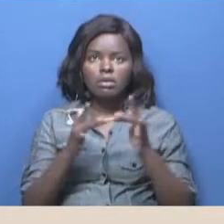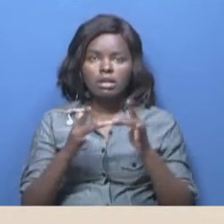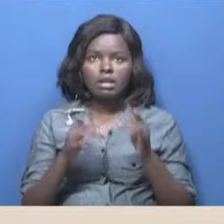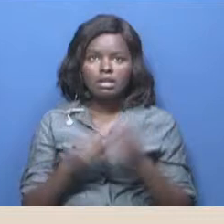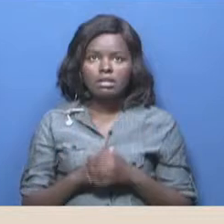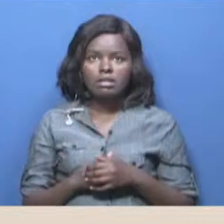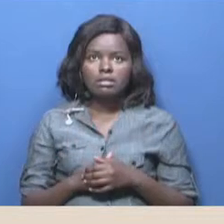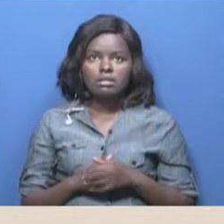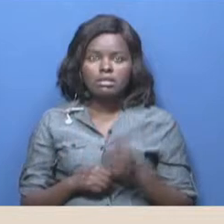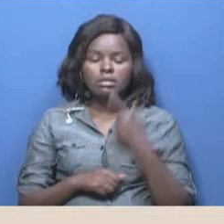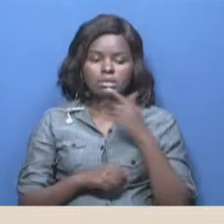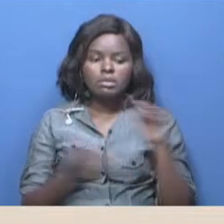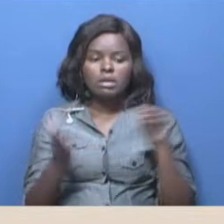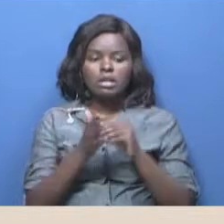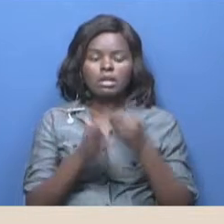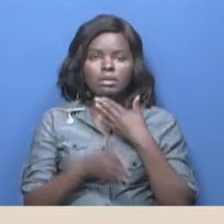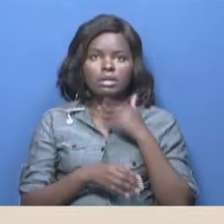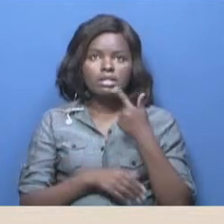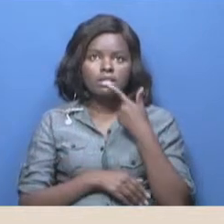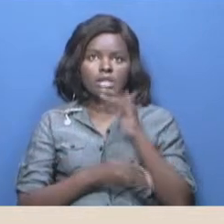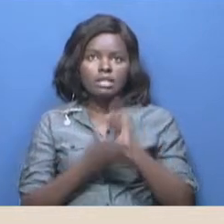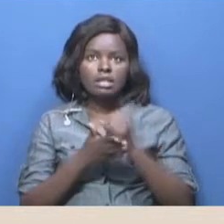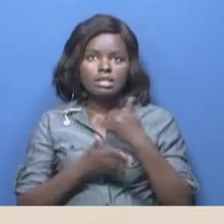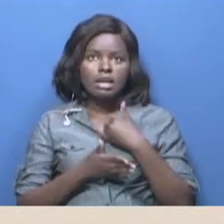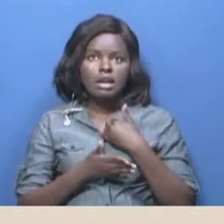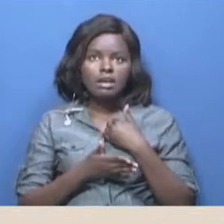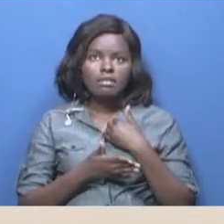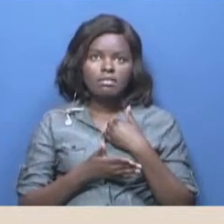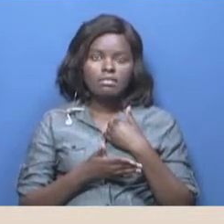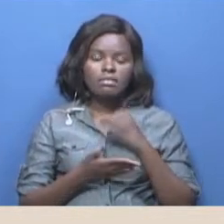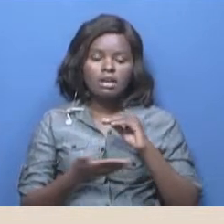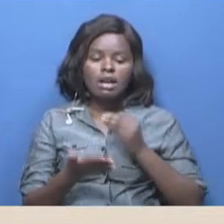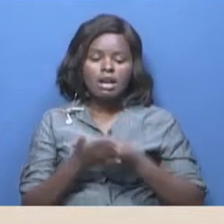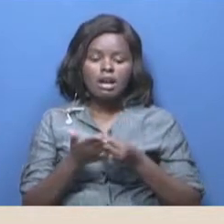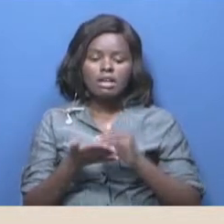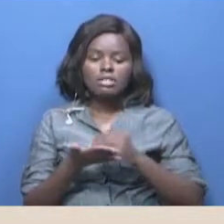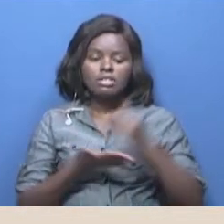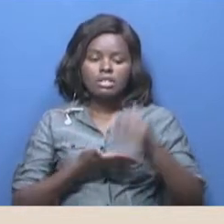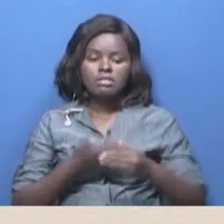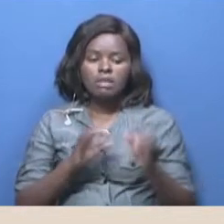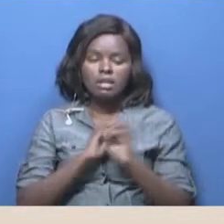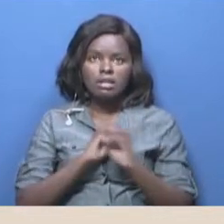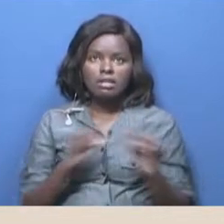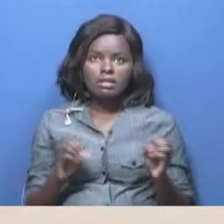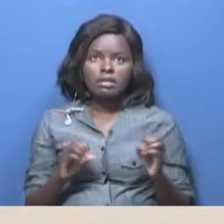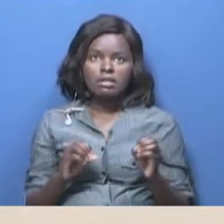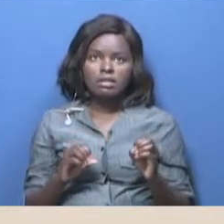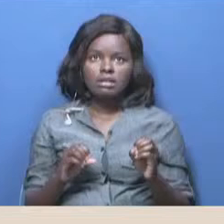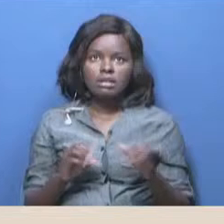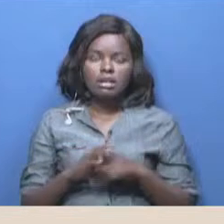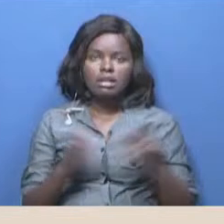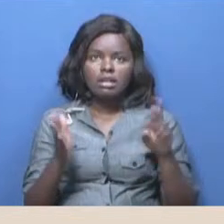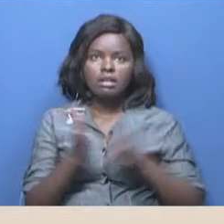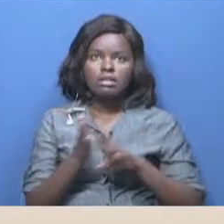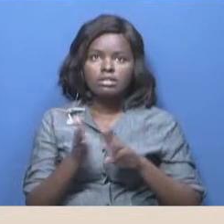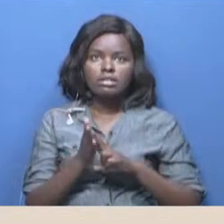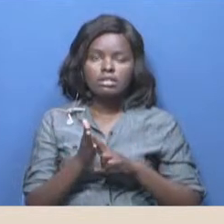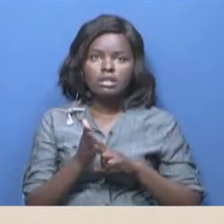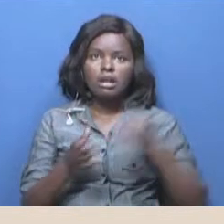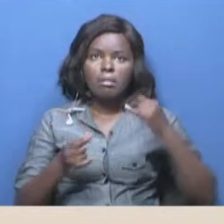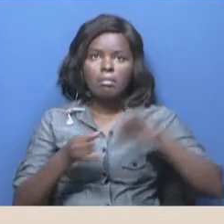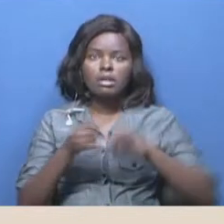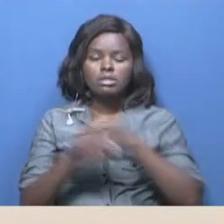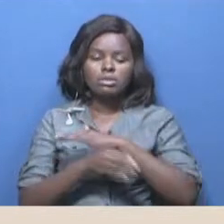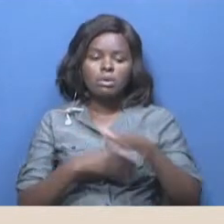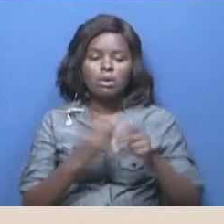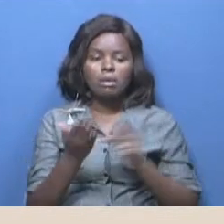So again, I want to emphasize, there will be no cash transactions at all at the Registrar of Marriages. All